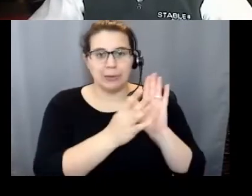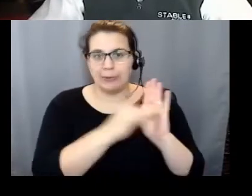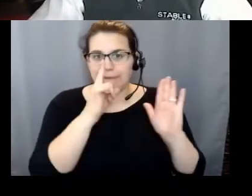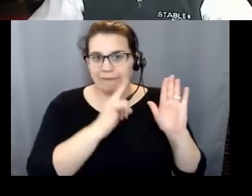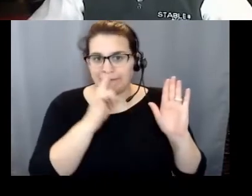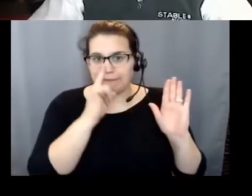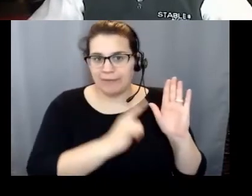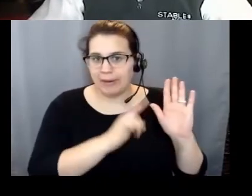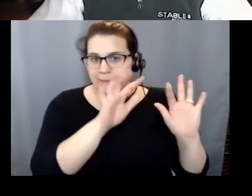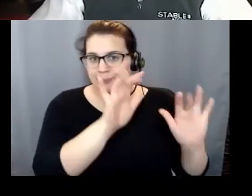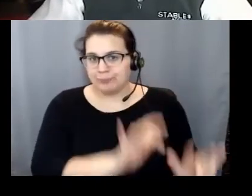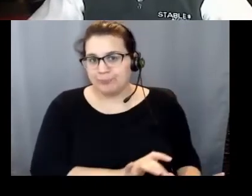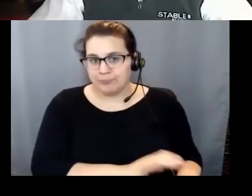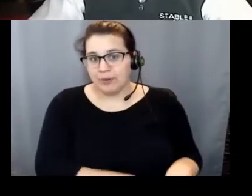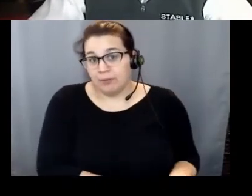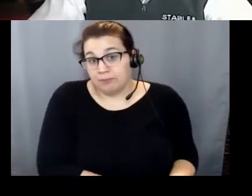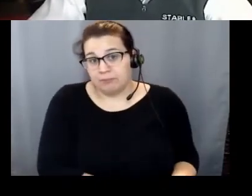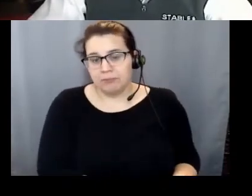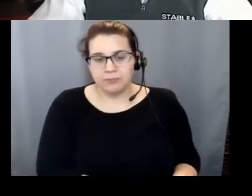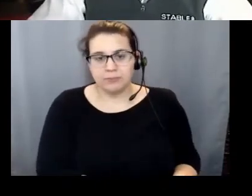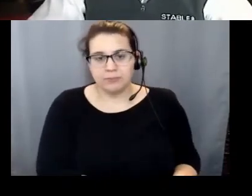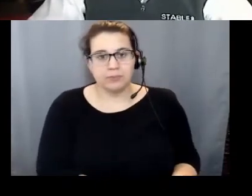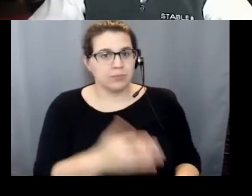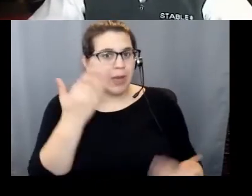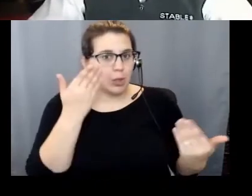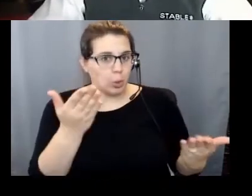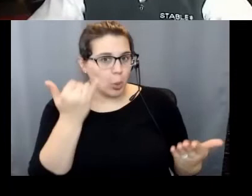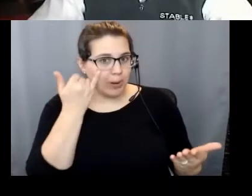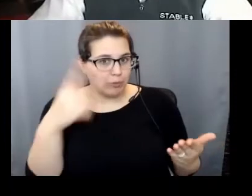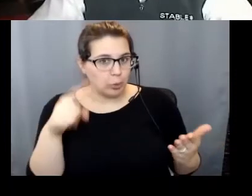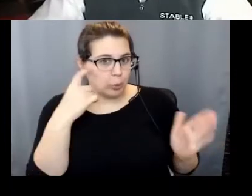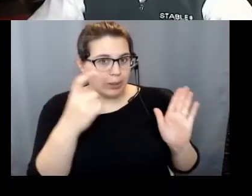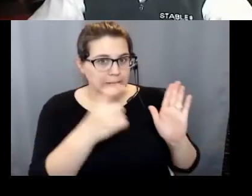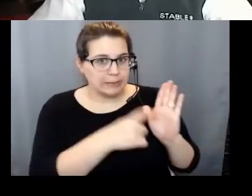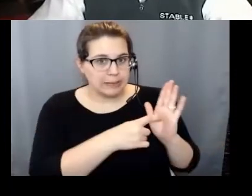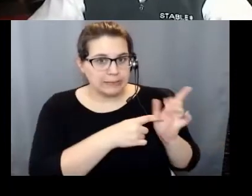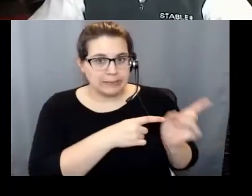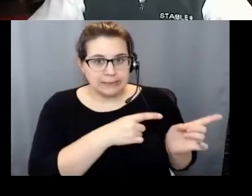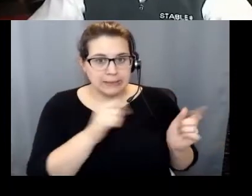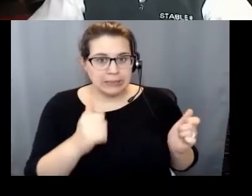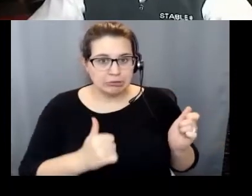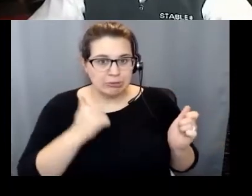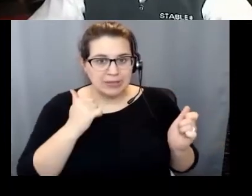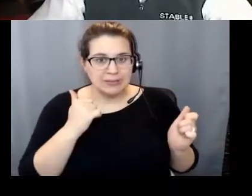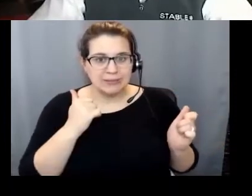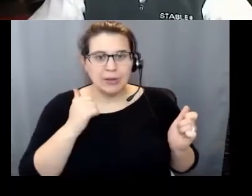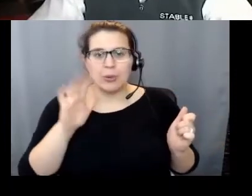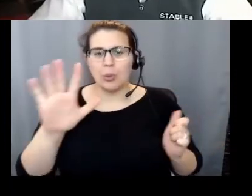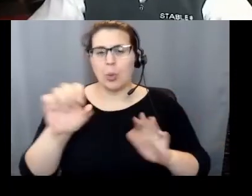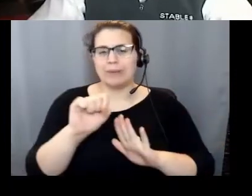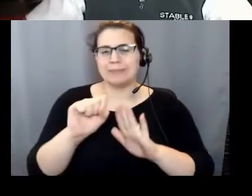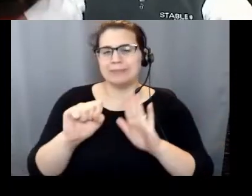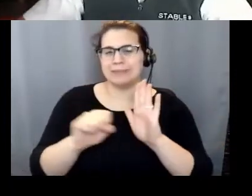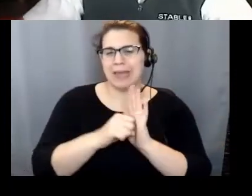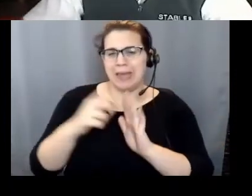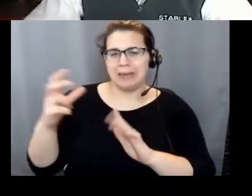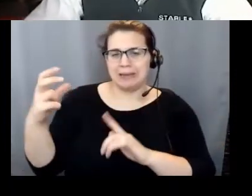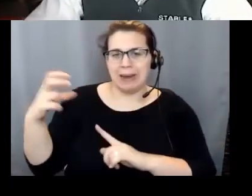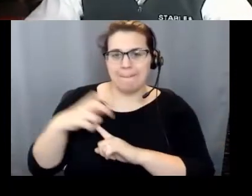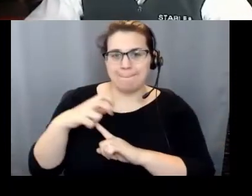example's sake. I don't know how many of you recognize this, but it's actually the address of your state capitol building, I believe,